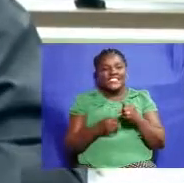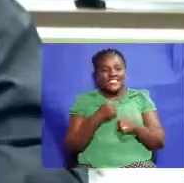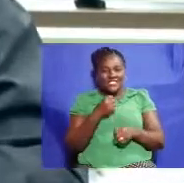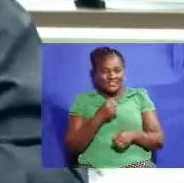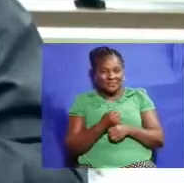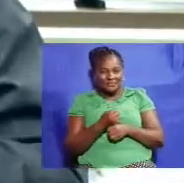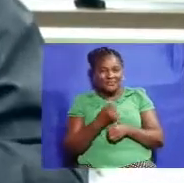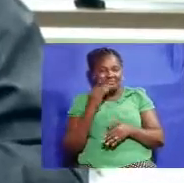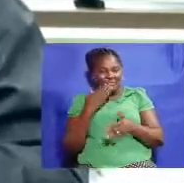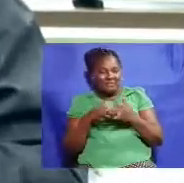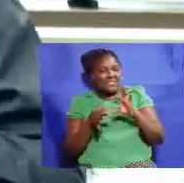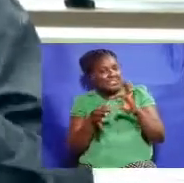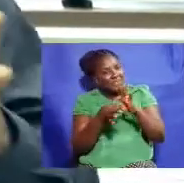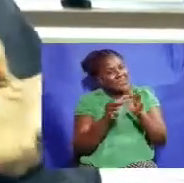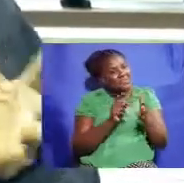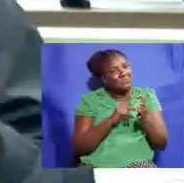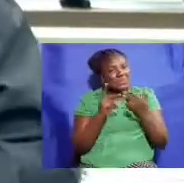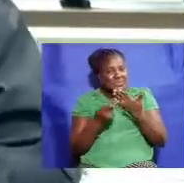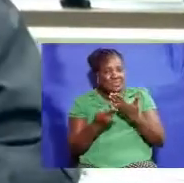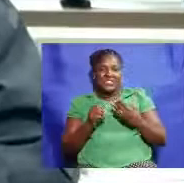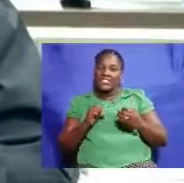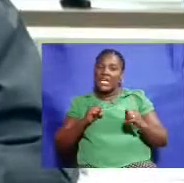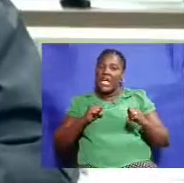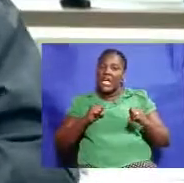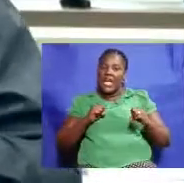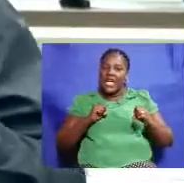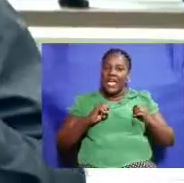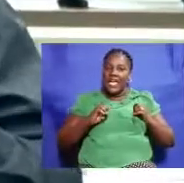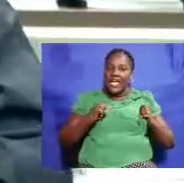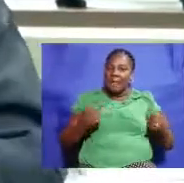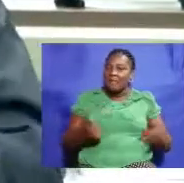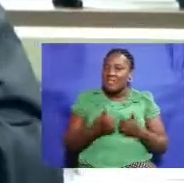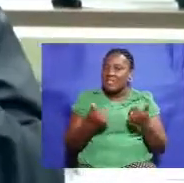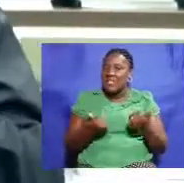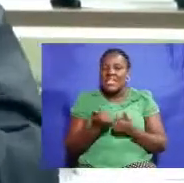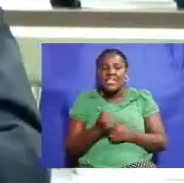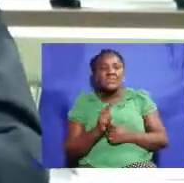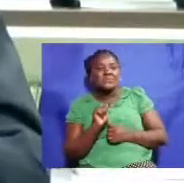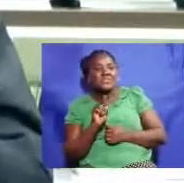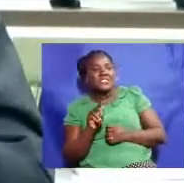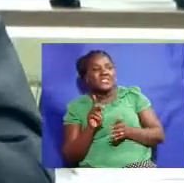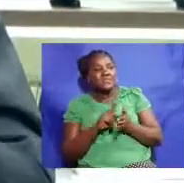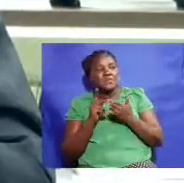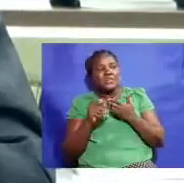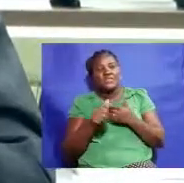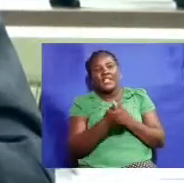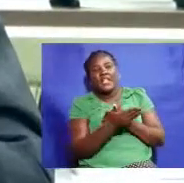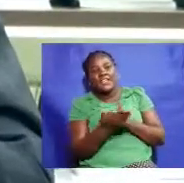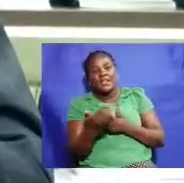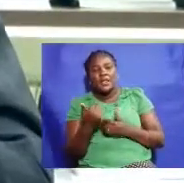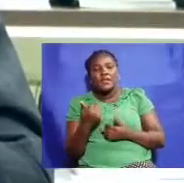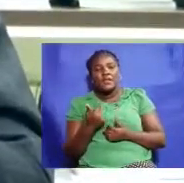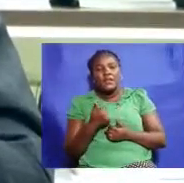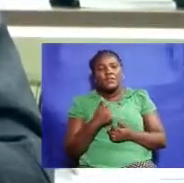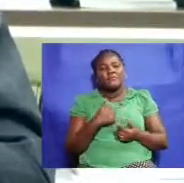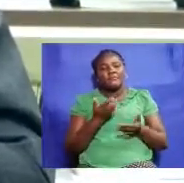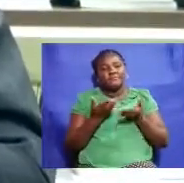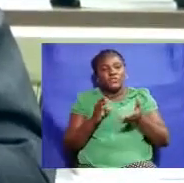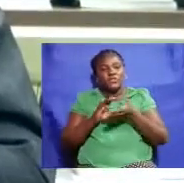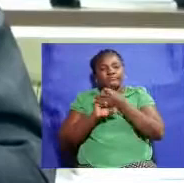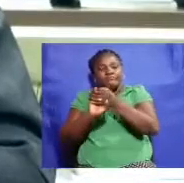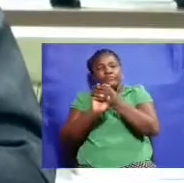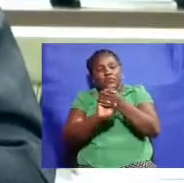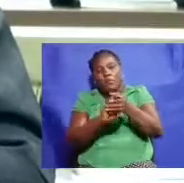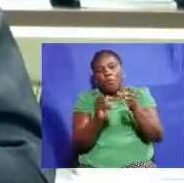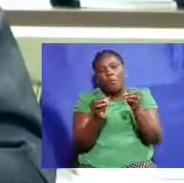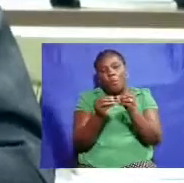programs, their fan games, the TV programs, and all those other things. I want to congratulate them so